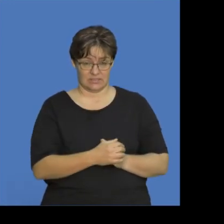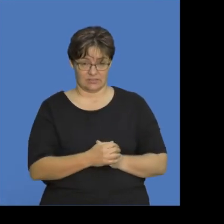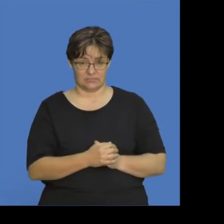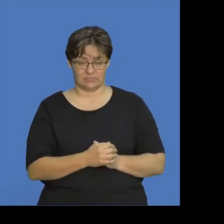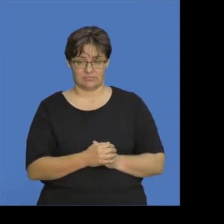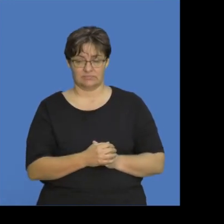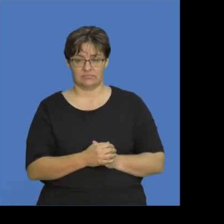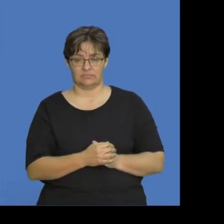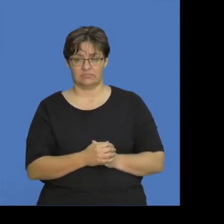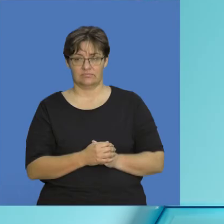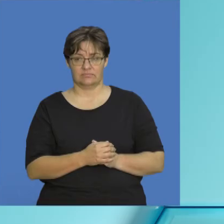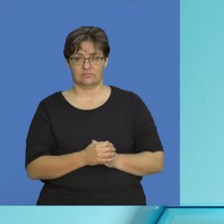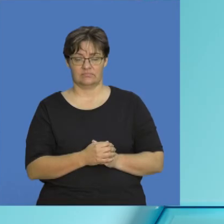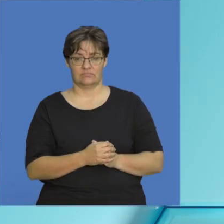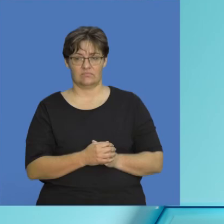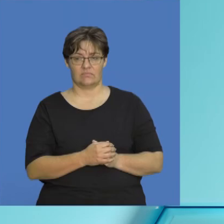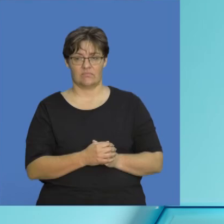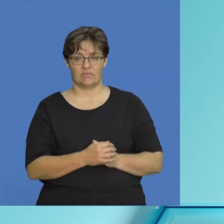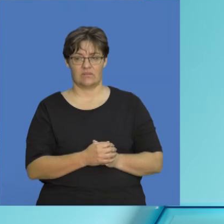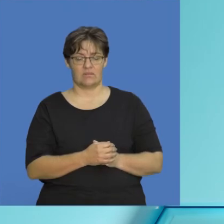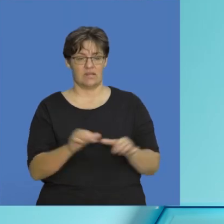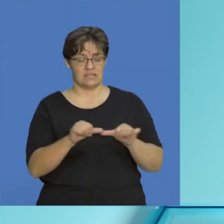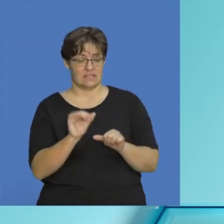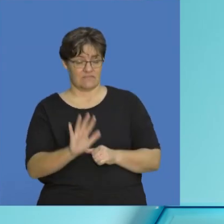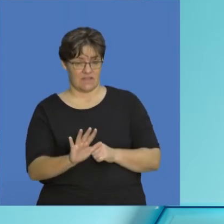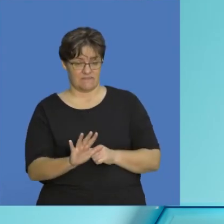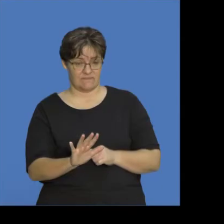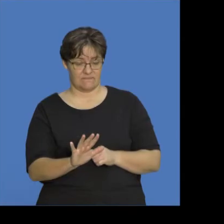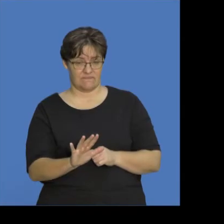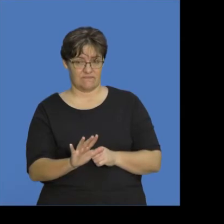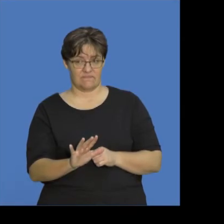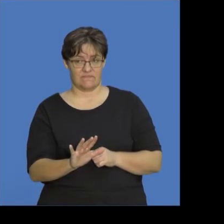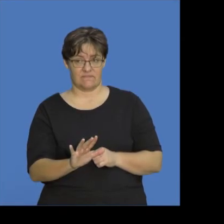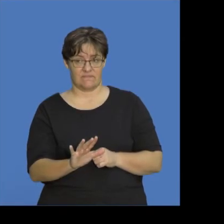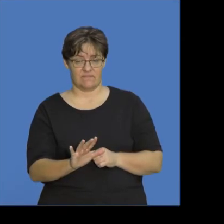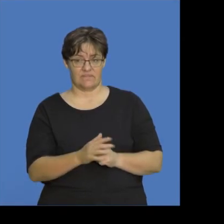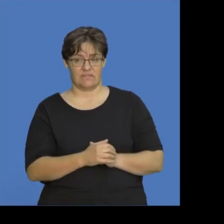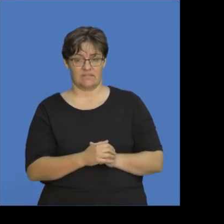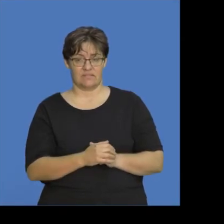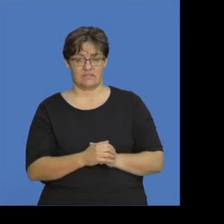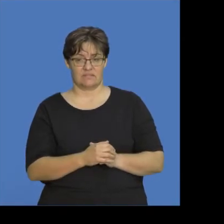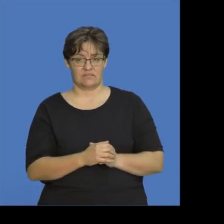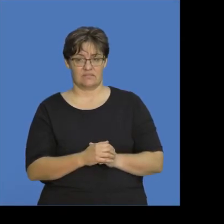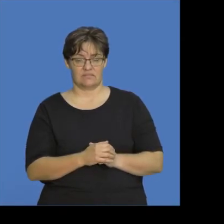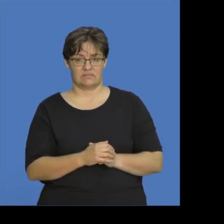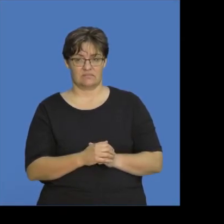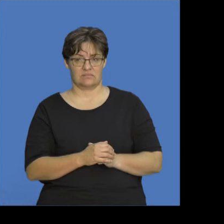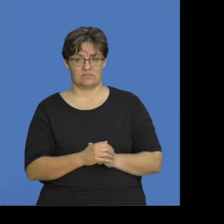mass, which is in kilogram. This is what we're going to do. Size 5, which is there.